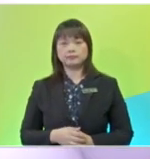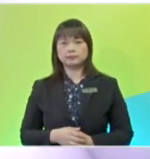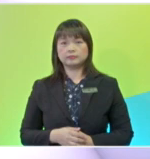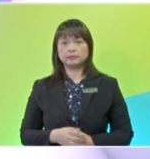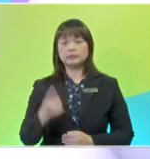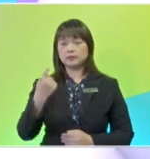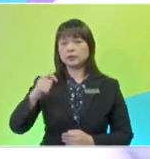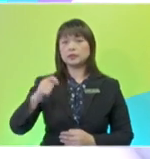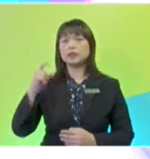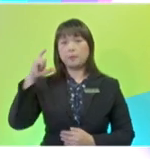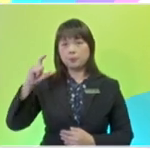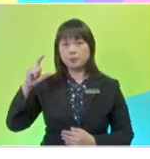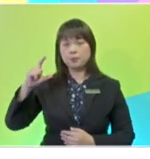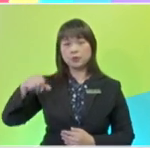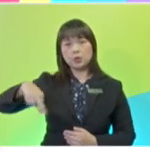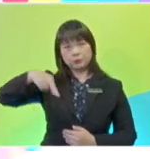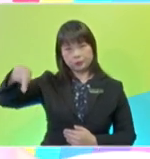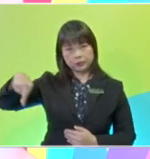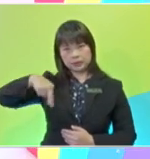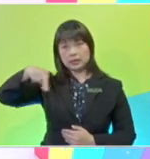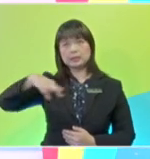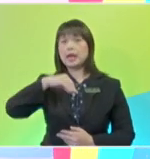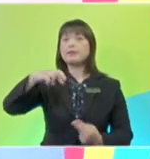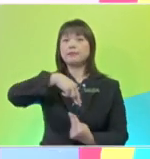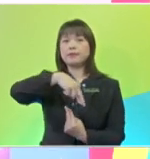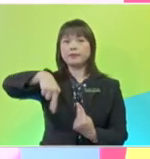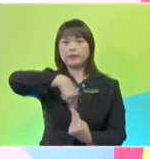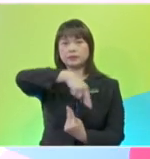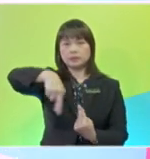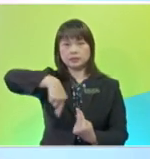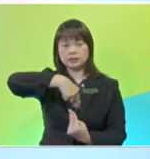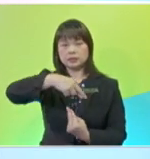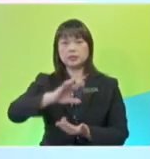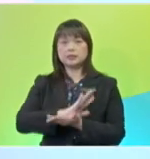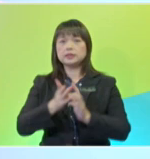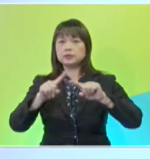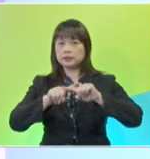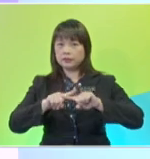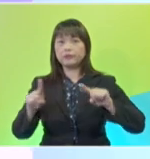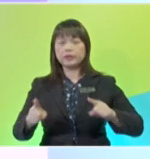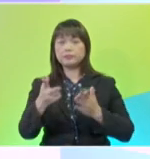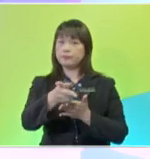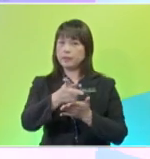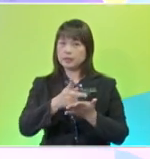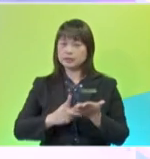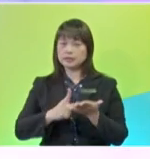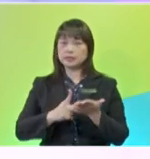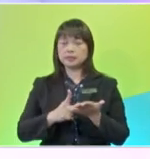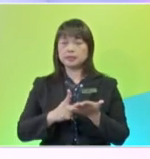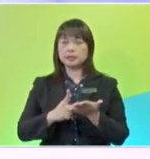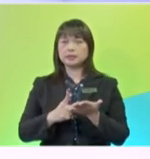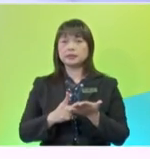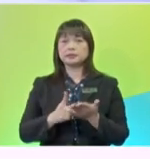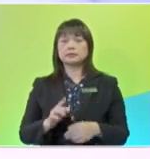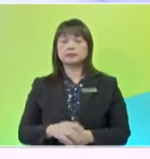it rotates and revolves. Mm-hmm. So different part of the moon is being shown on the Earth. Okay. Then you have the Half Moon, which is